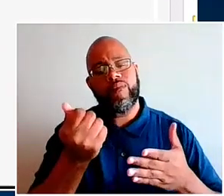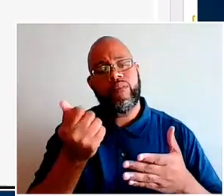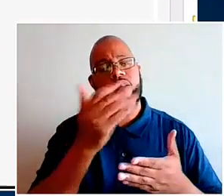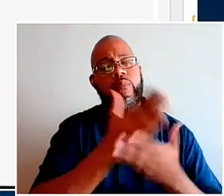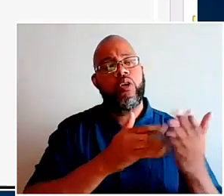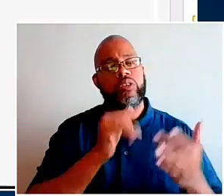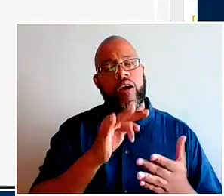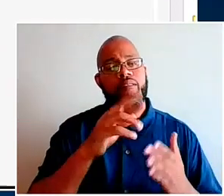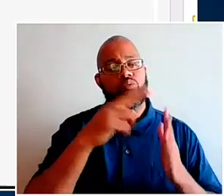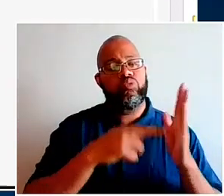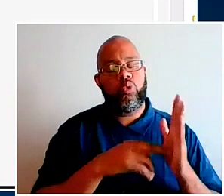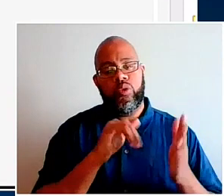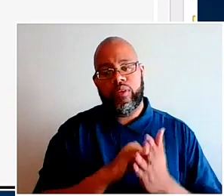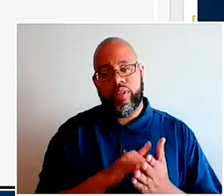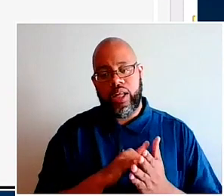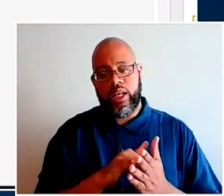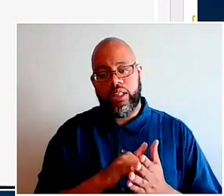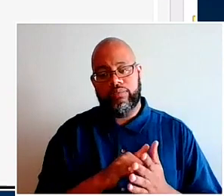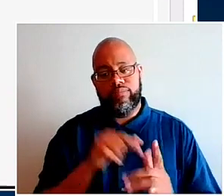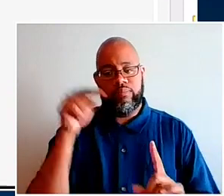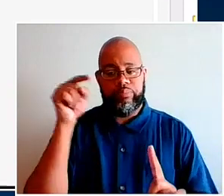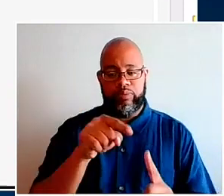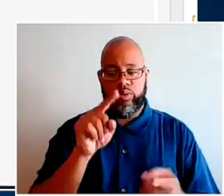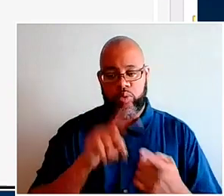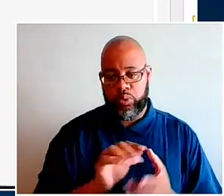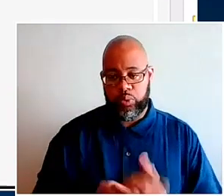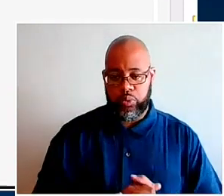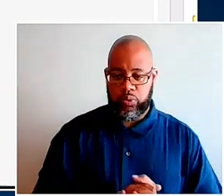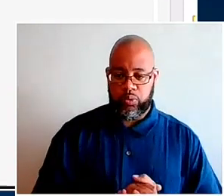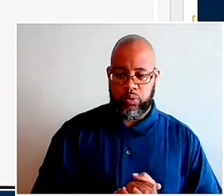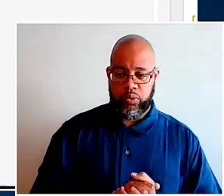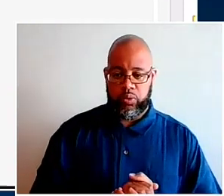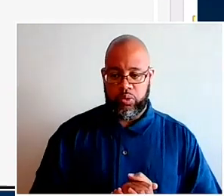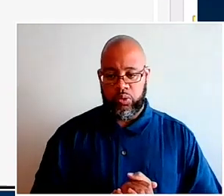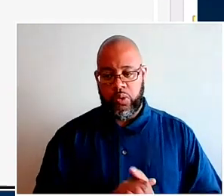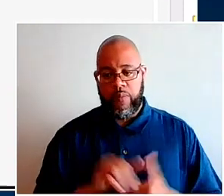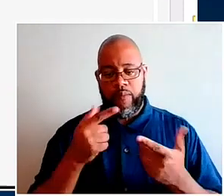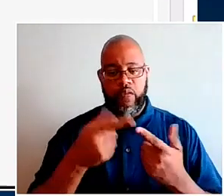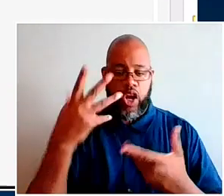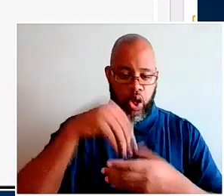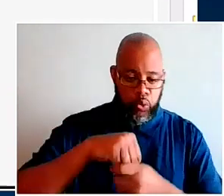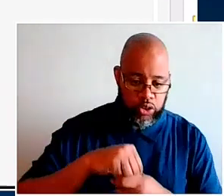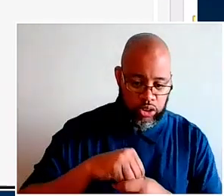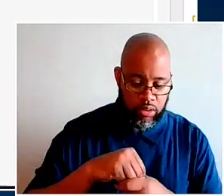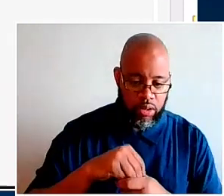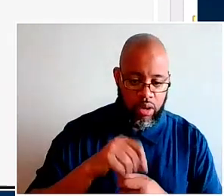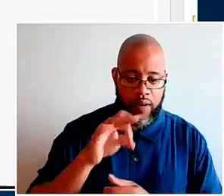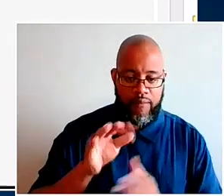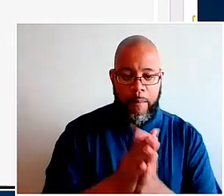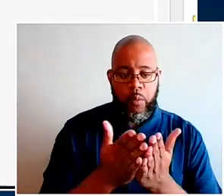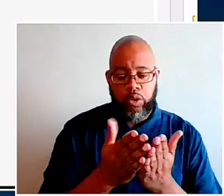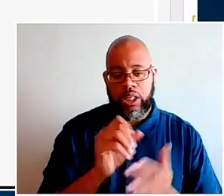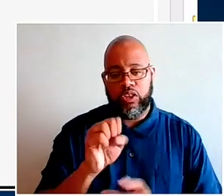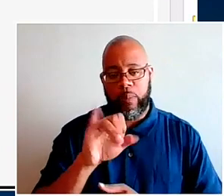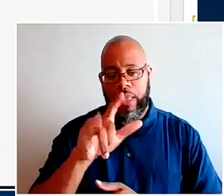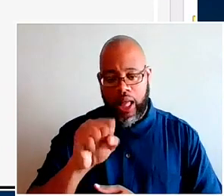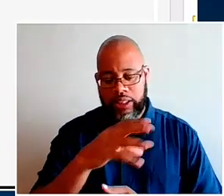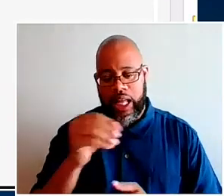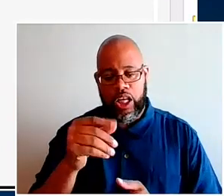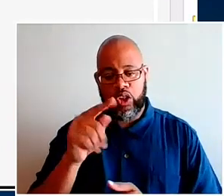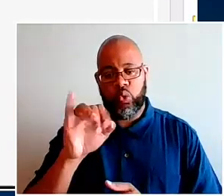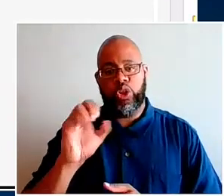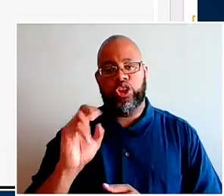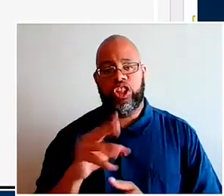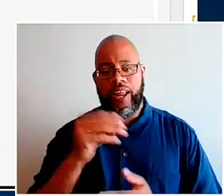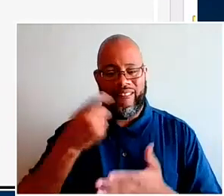of the regulation that were pertinent to the provisions for inclusion of books and supplies as tuition fees, which we